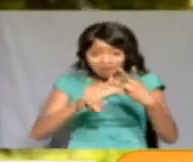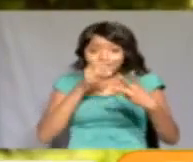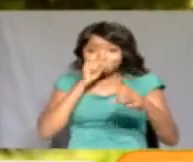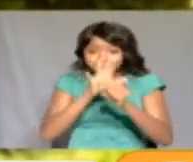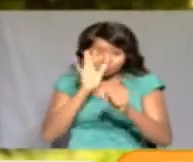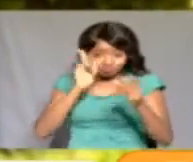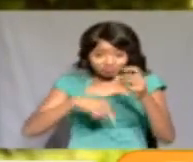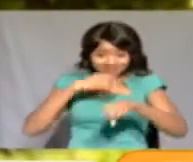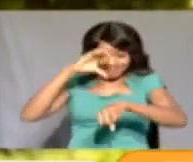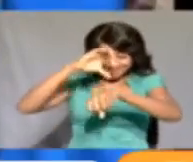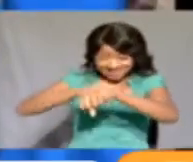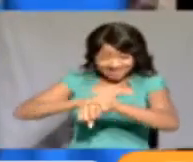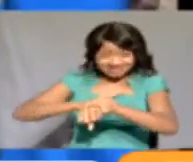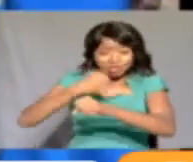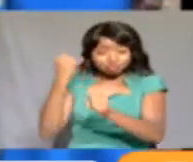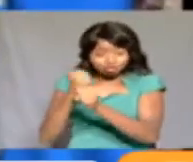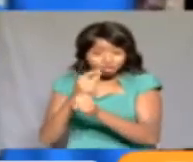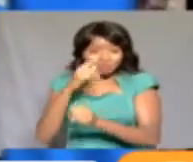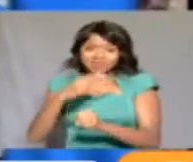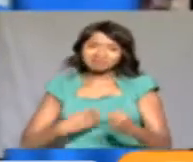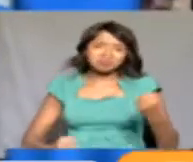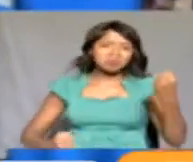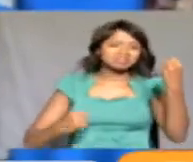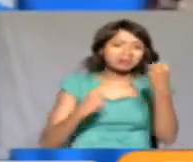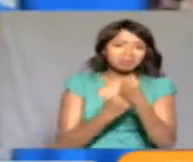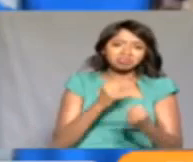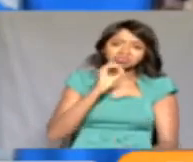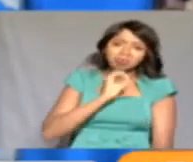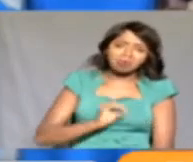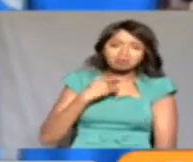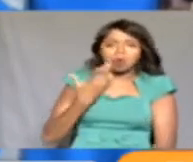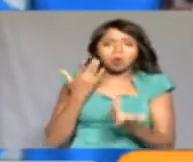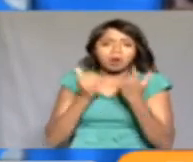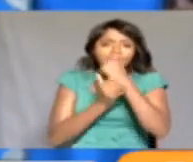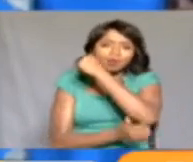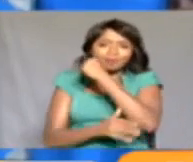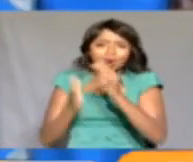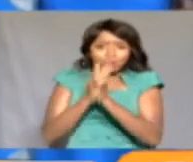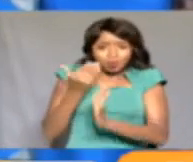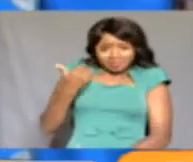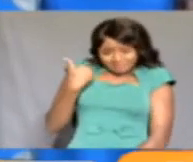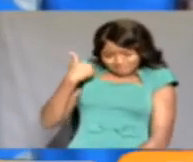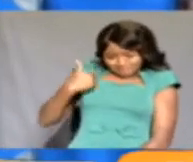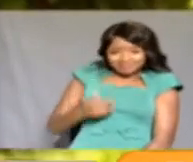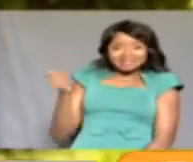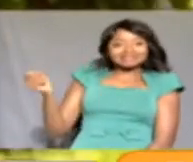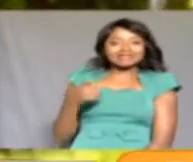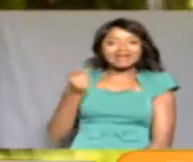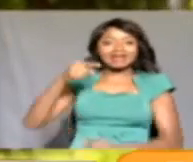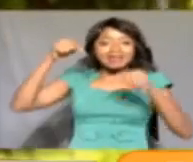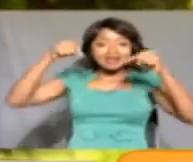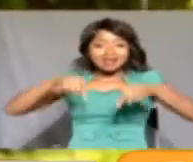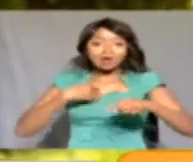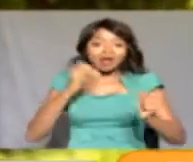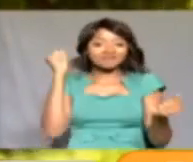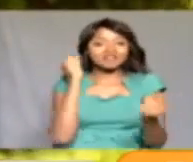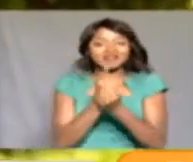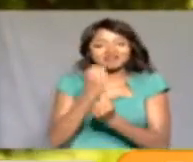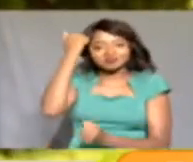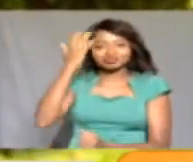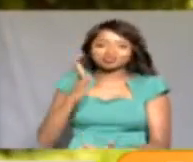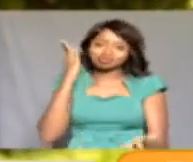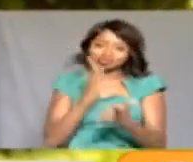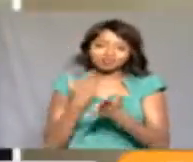the less fortune using my own salary. And for now, I have 11 students who